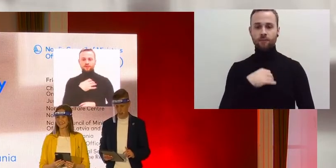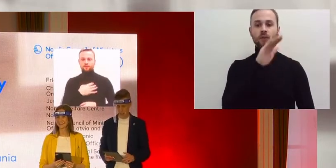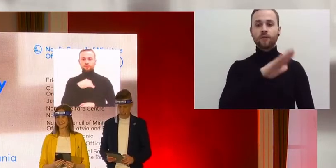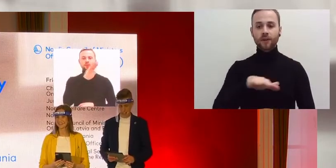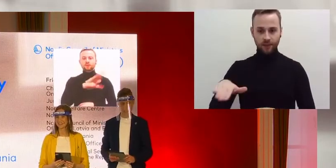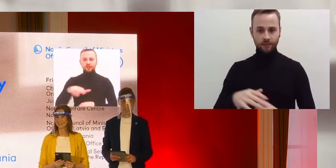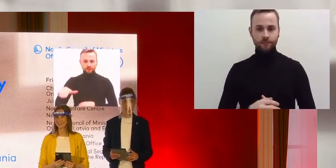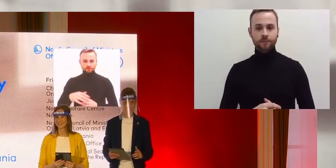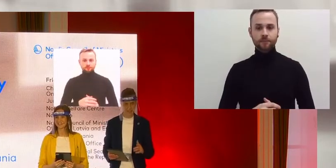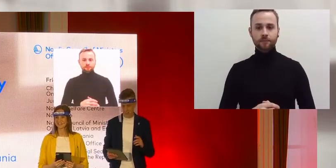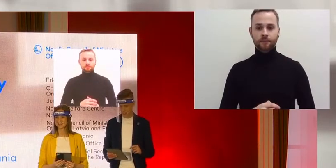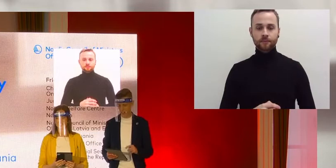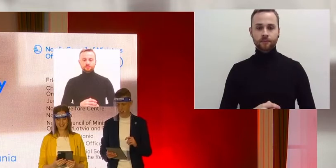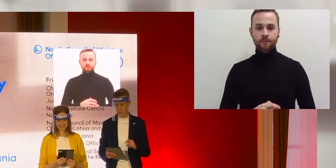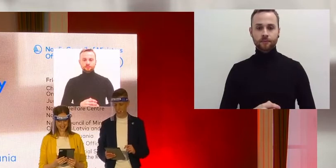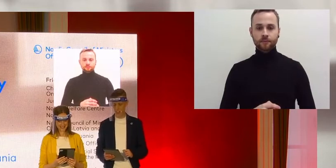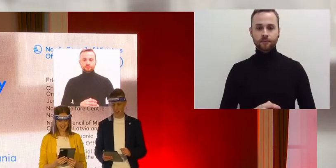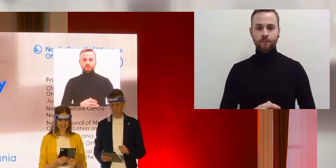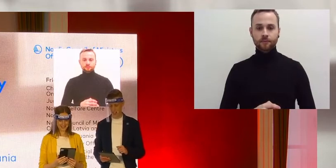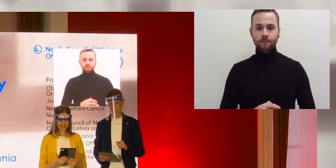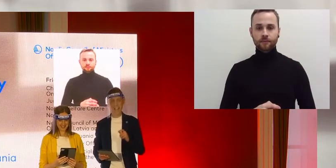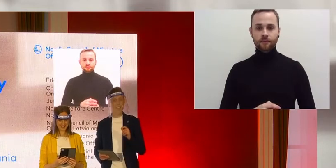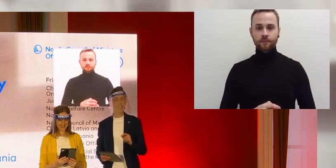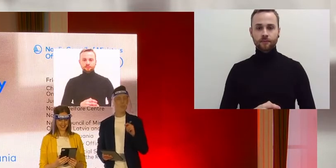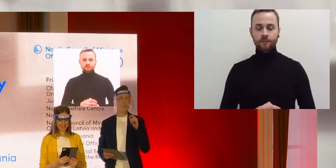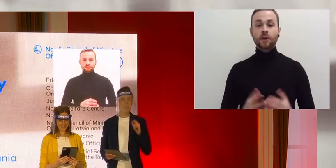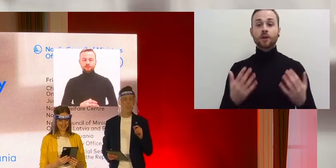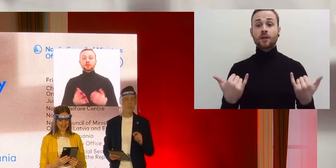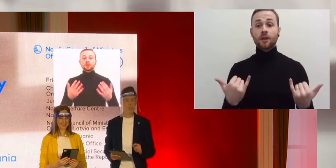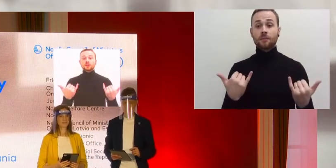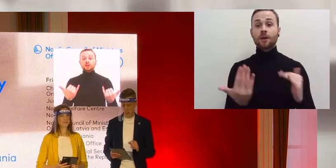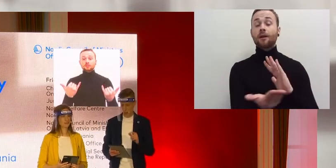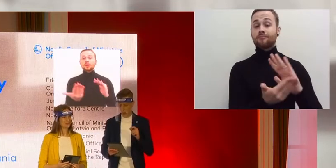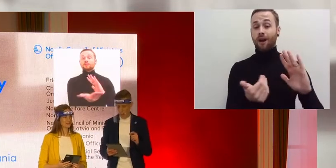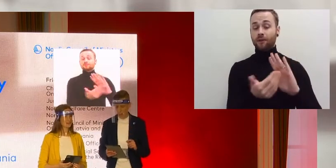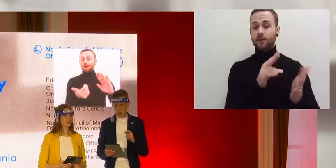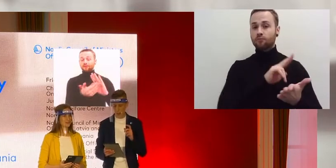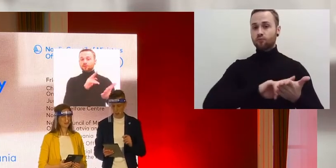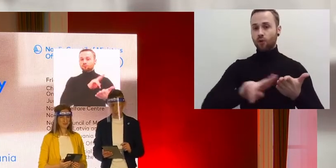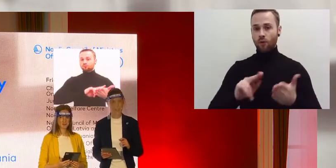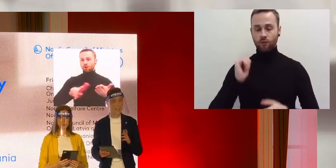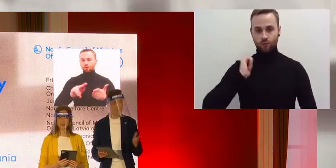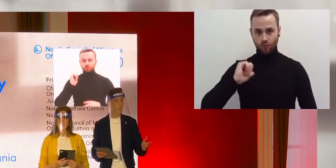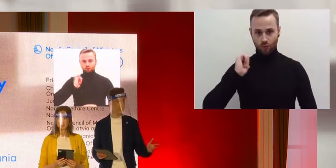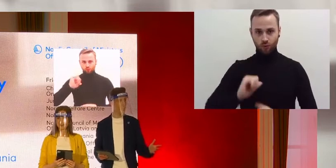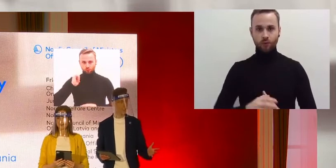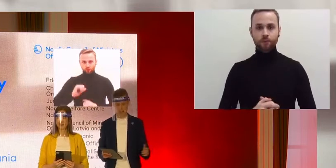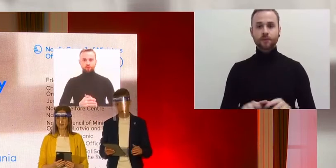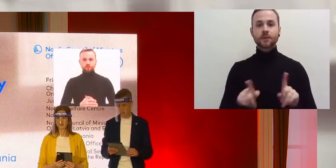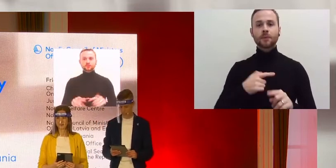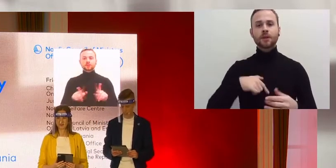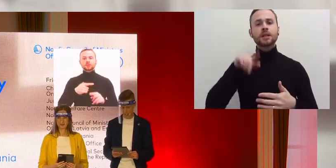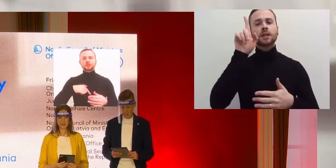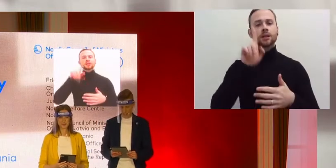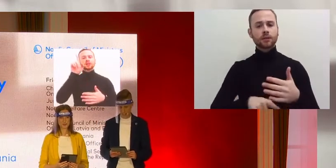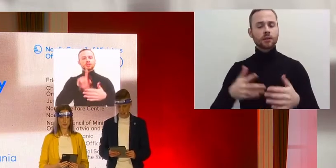field. It is our time to discuss good case scenarios and develop new solutions on how to make sure that everyone's needs are